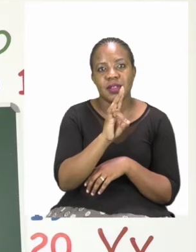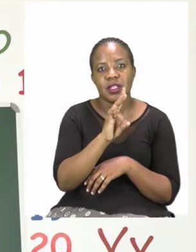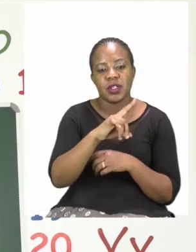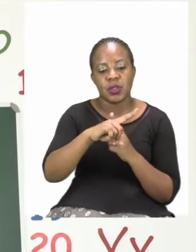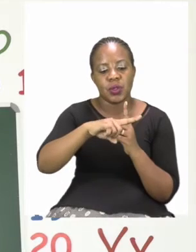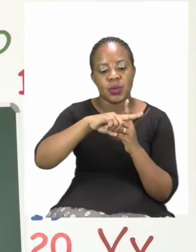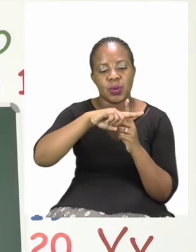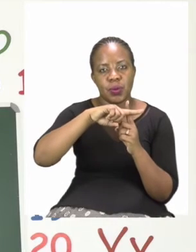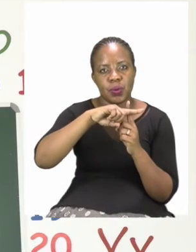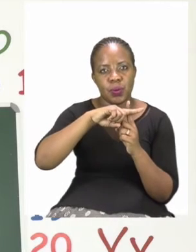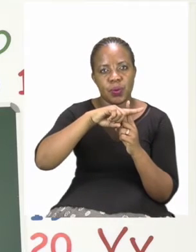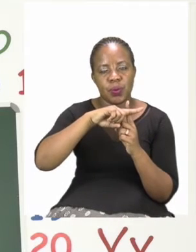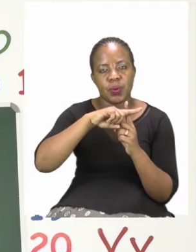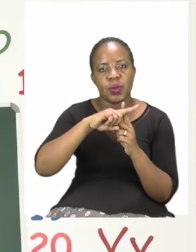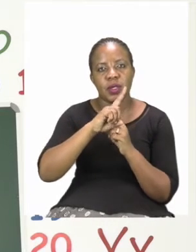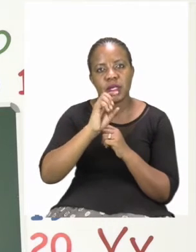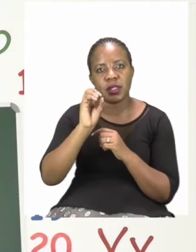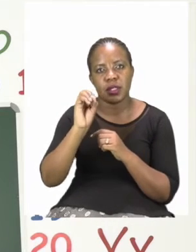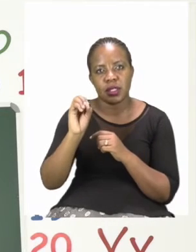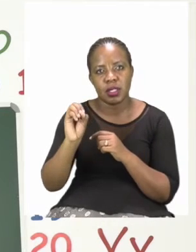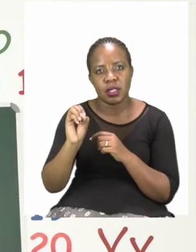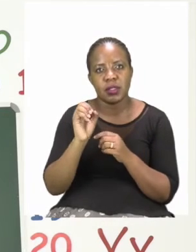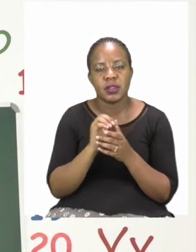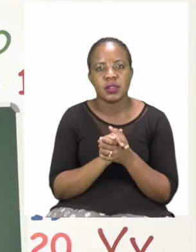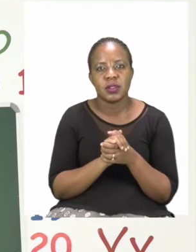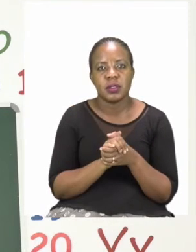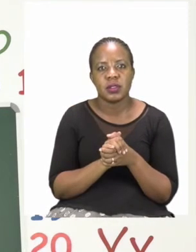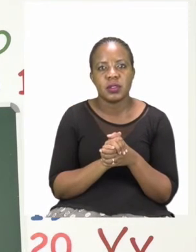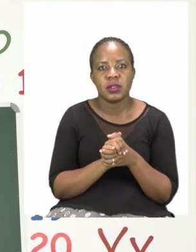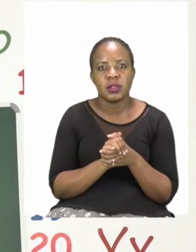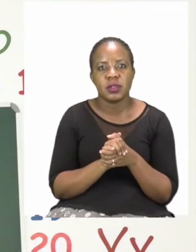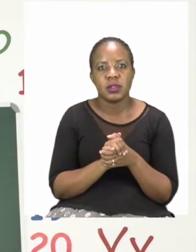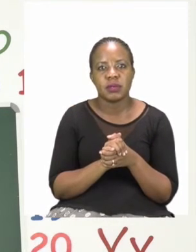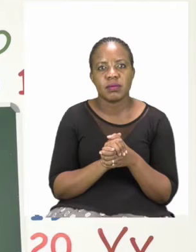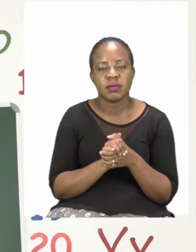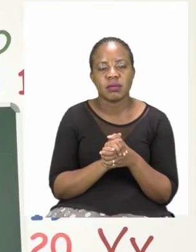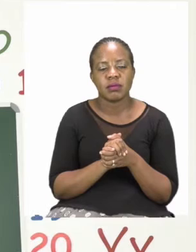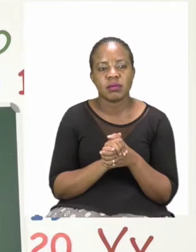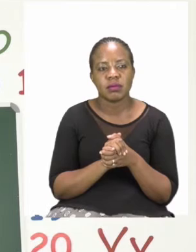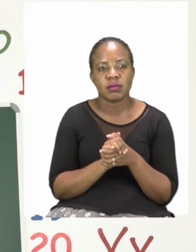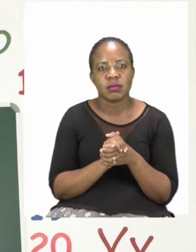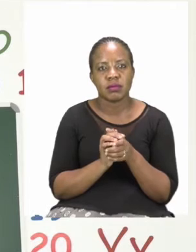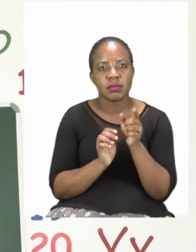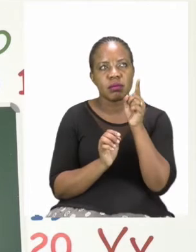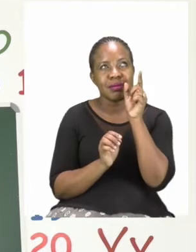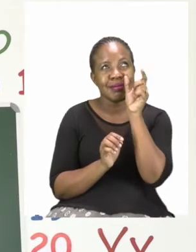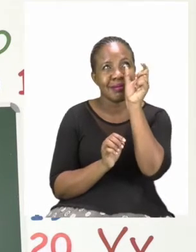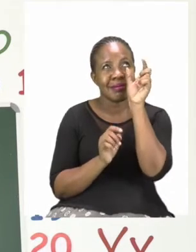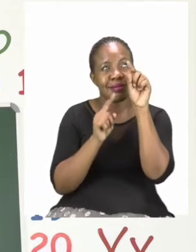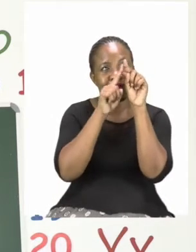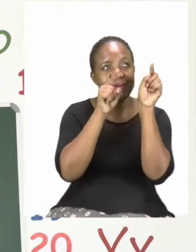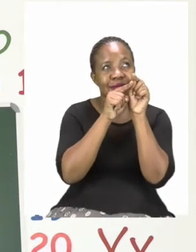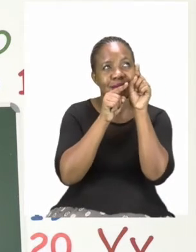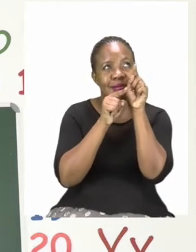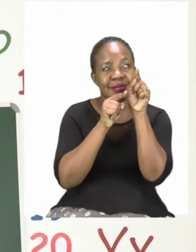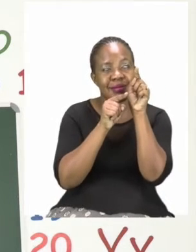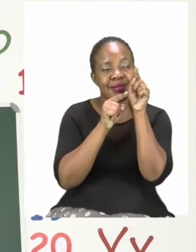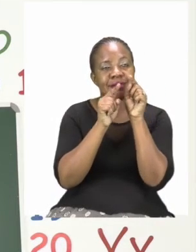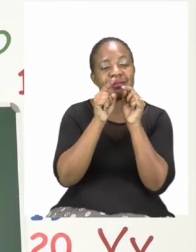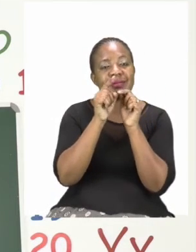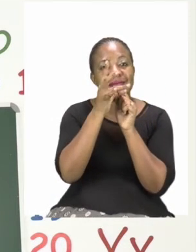Show me your neck. Show me your collarbone. Show me your teeth. Show me your mouth. Show me your nose. Show me your eyes. Show me your